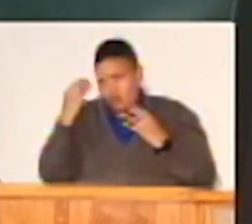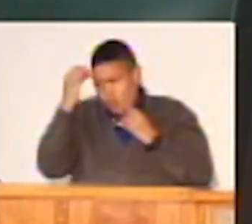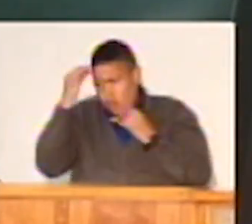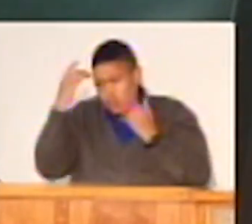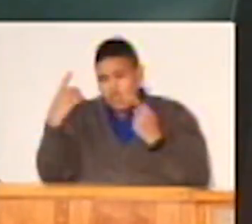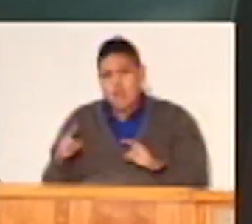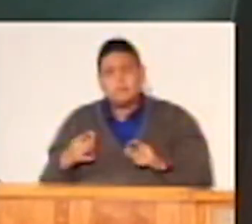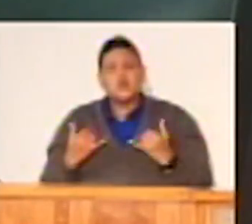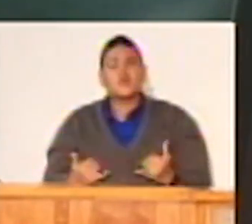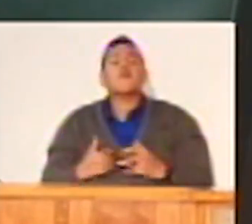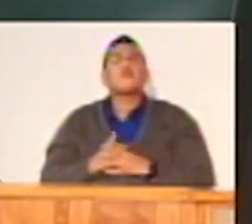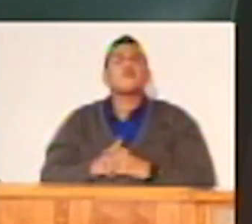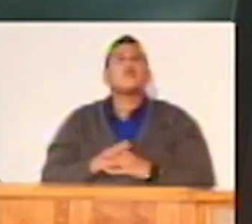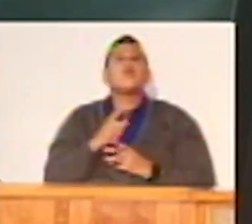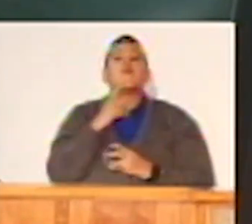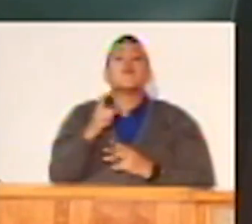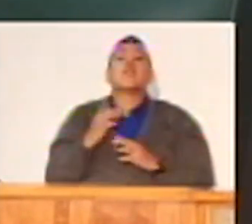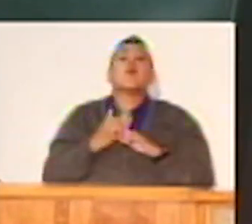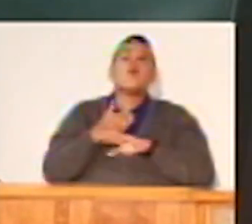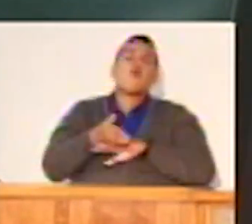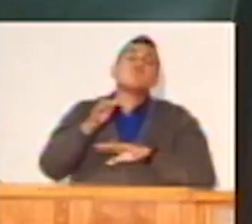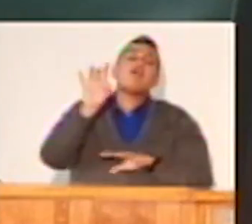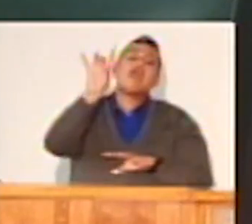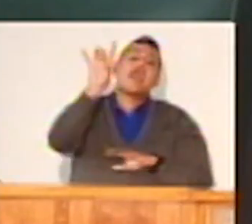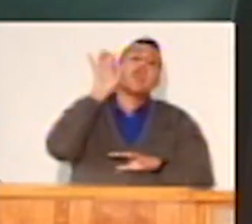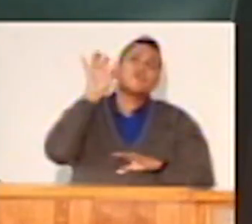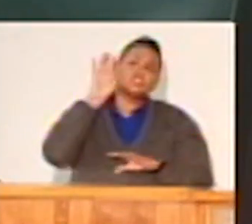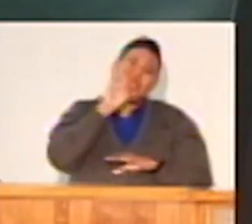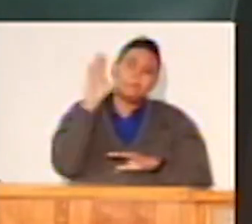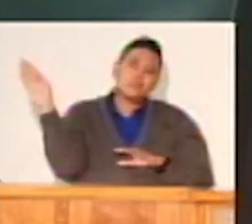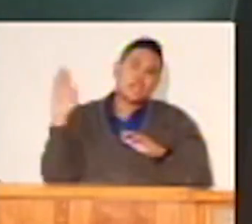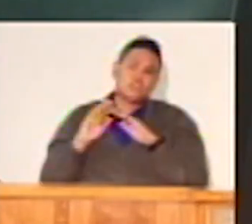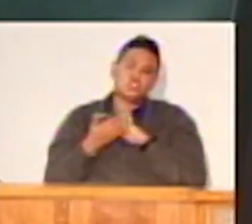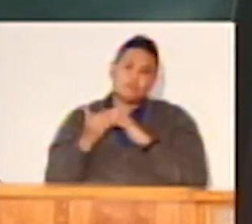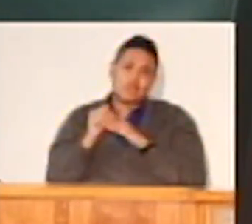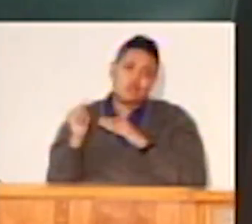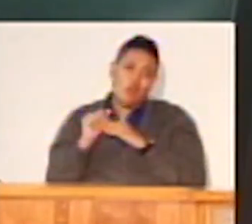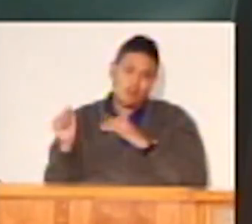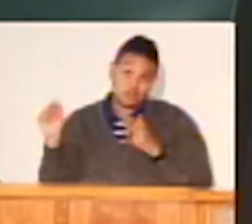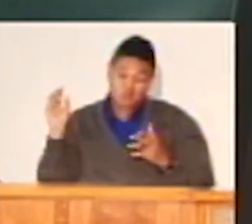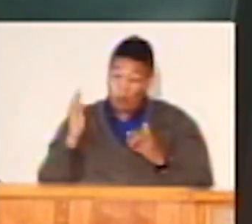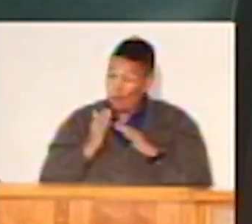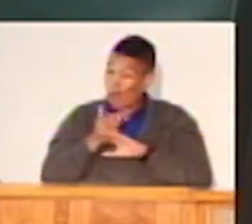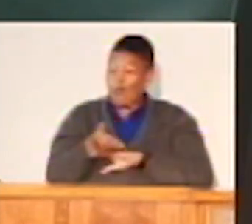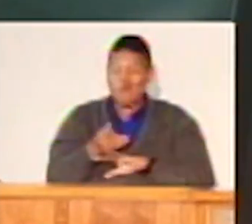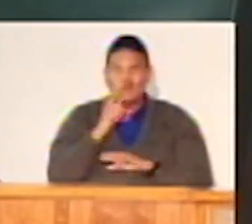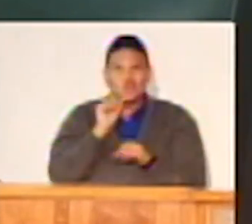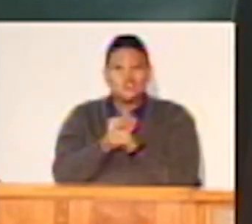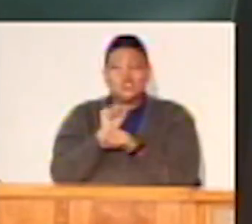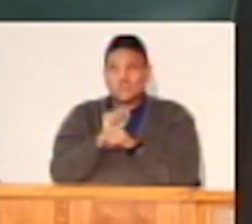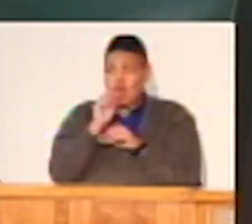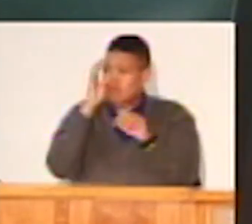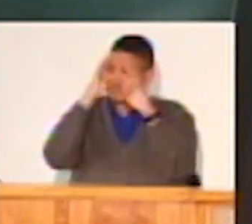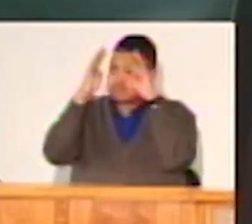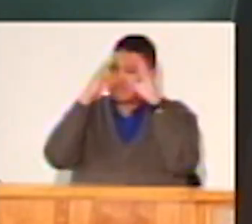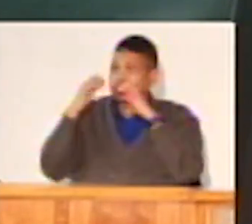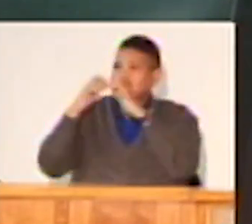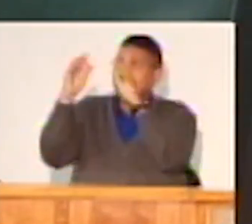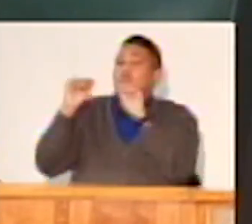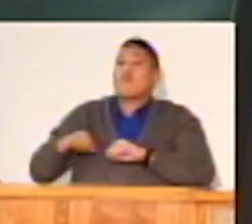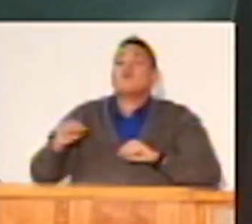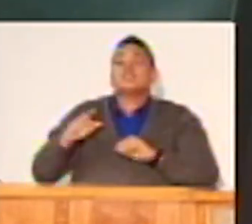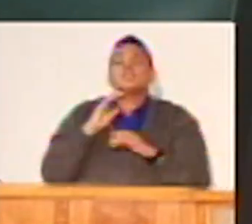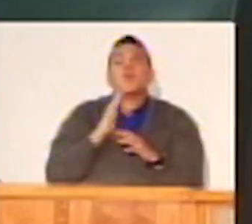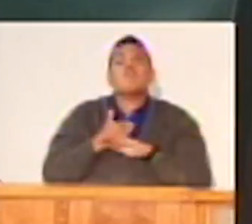Mr. Speaker, is well over 800 billion Jamaican dollars, with a job creation potential of